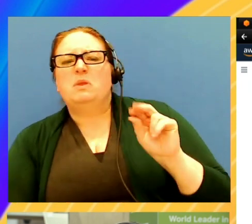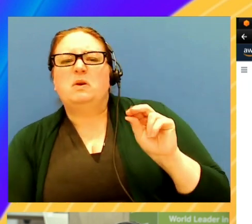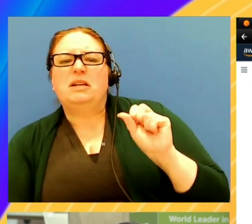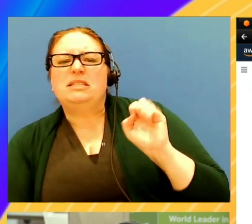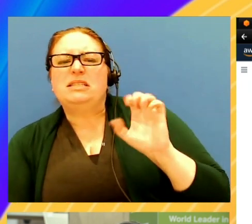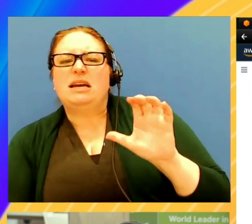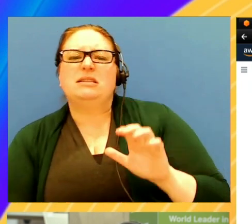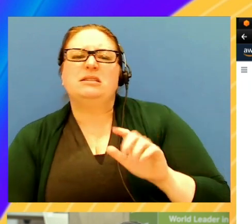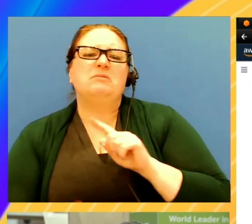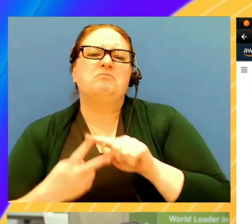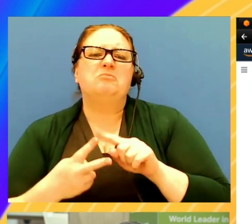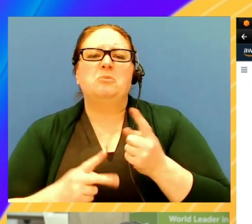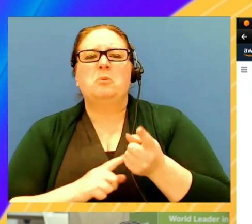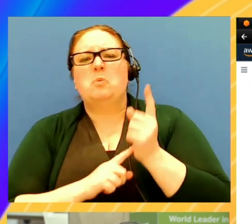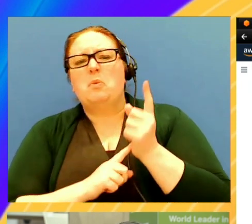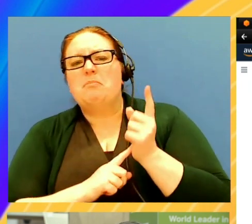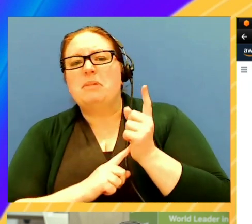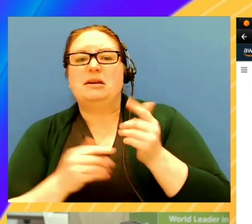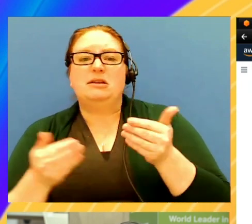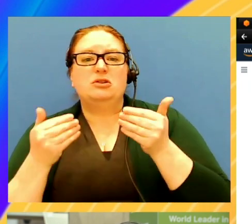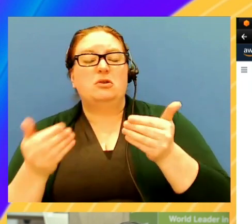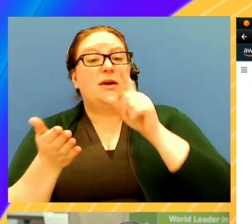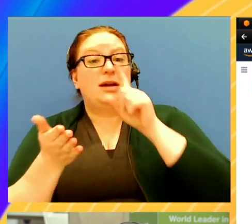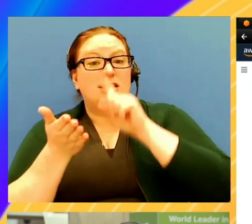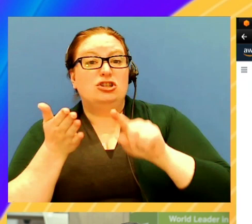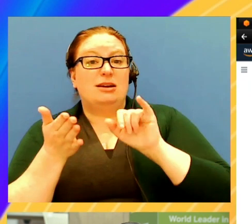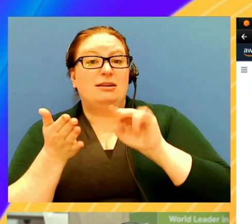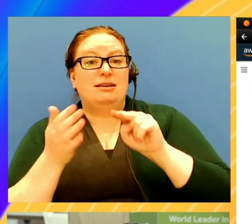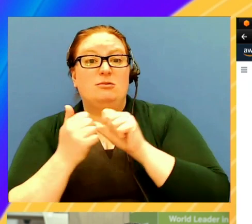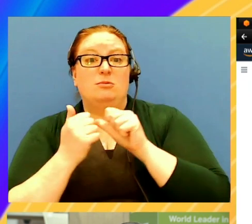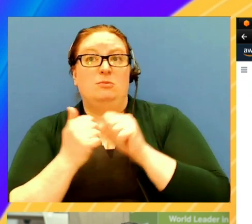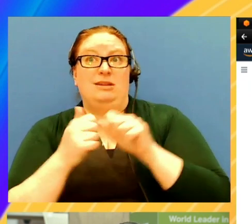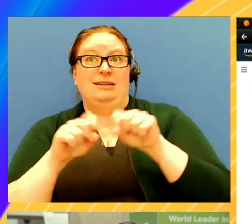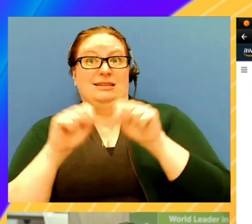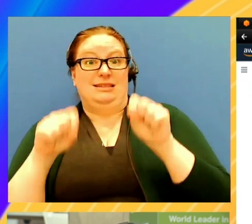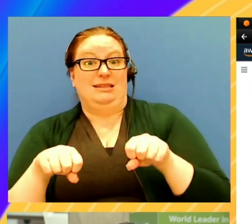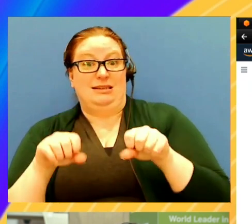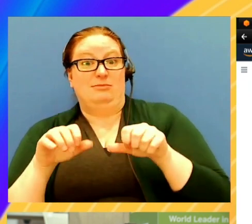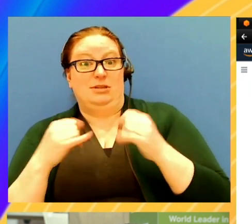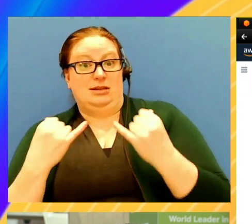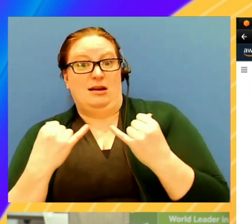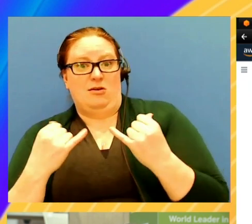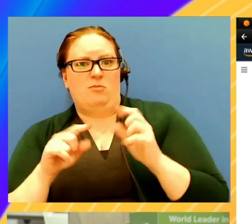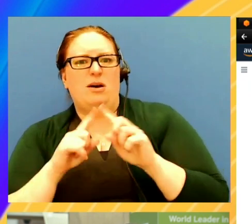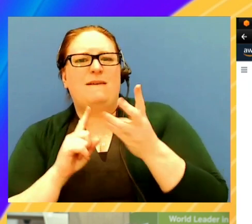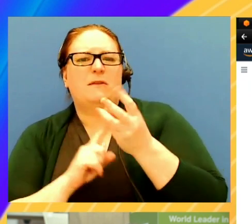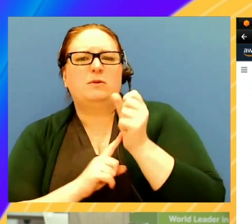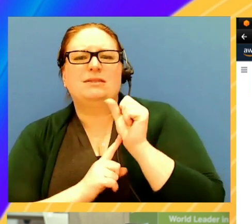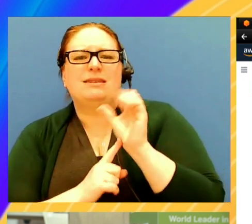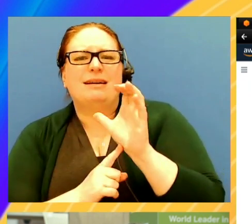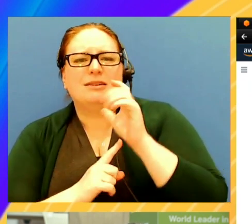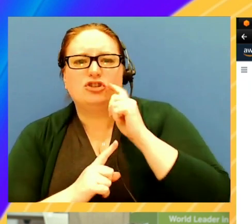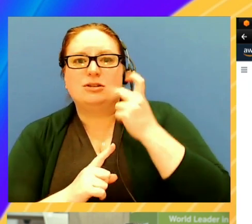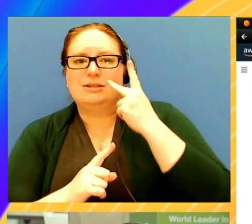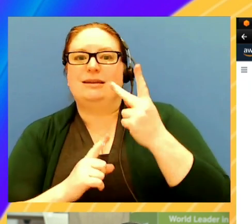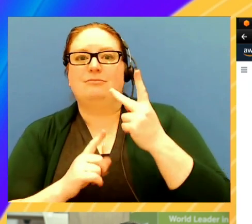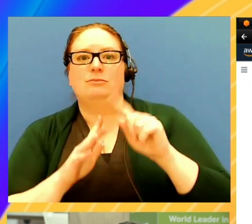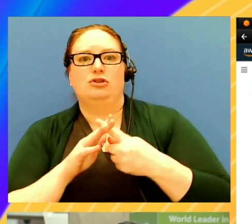minute for those notes to actually go ahead and check in with Systems Manager now. But in just a couple seconds, we should see those flow in.